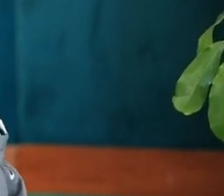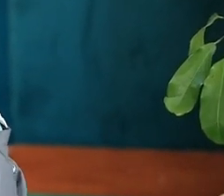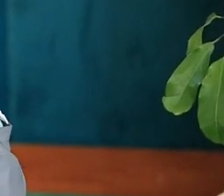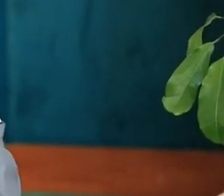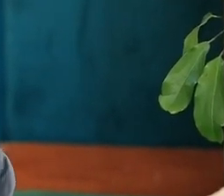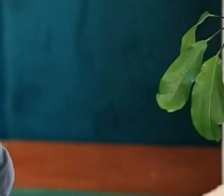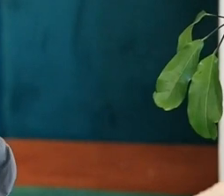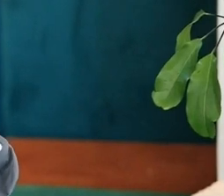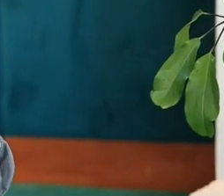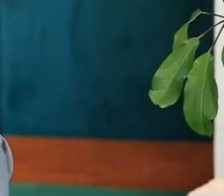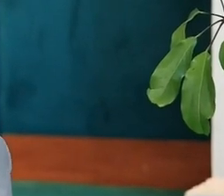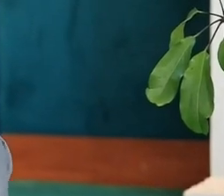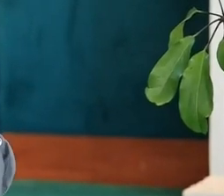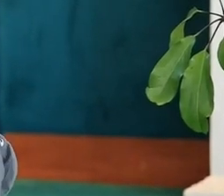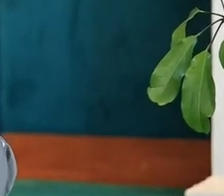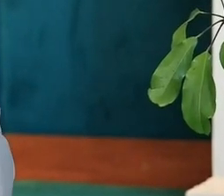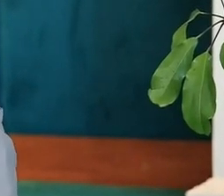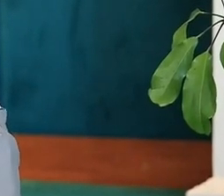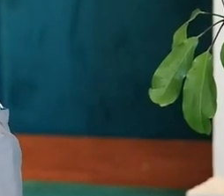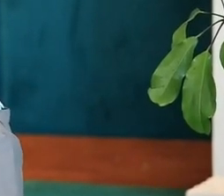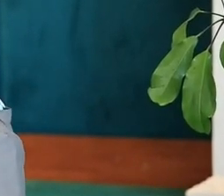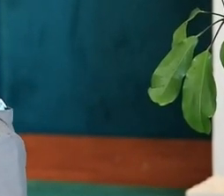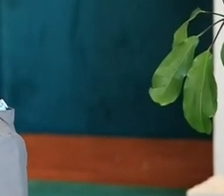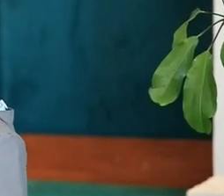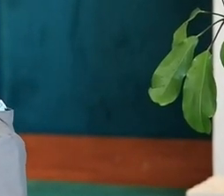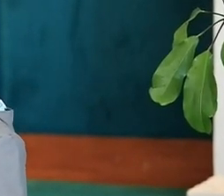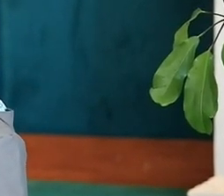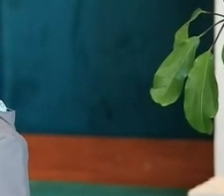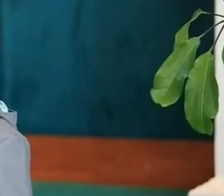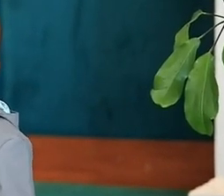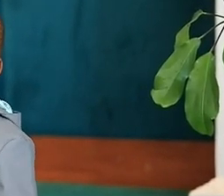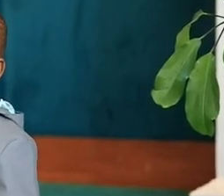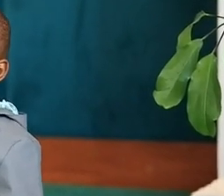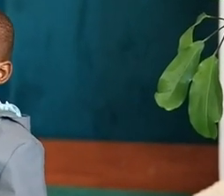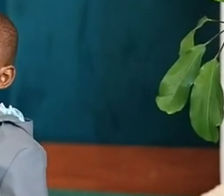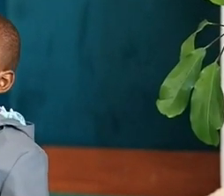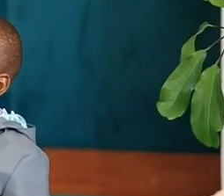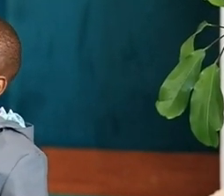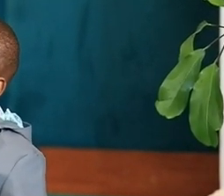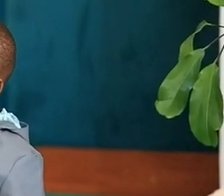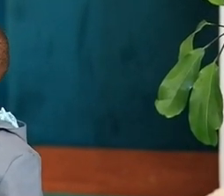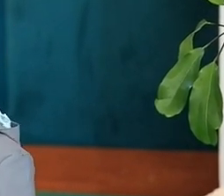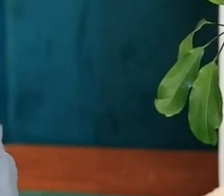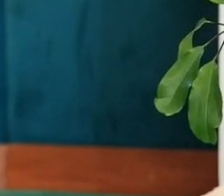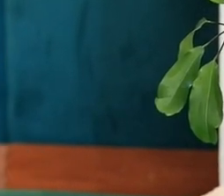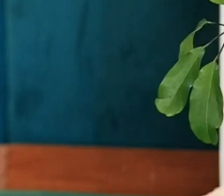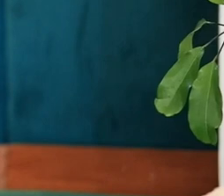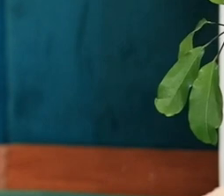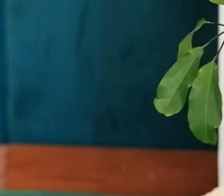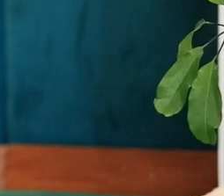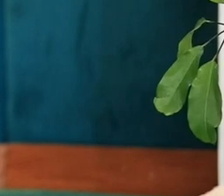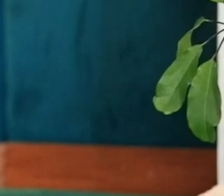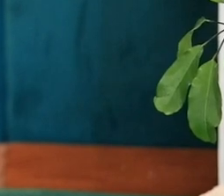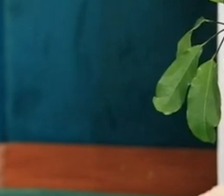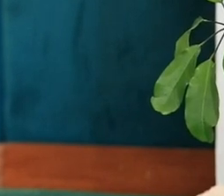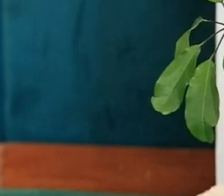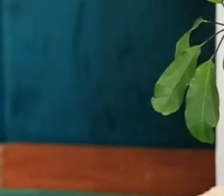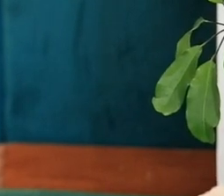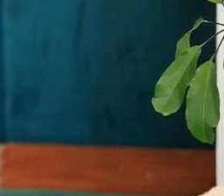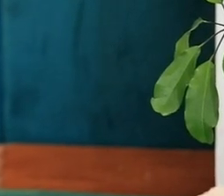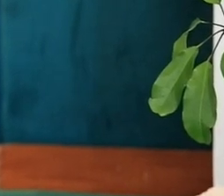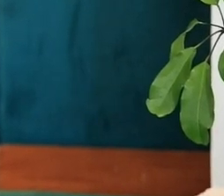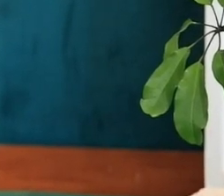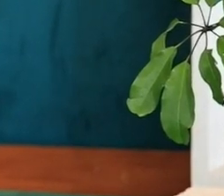Teacher Gilbert is representing the daddies for Cradle Roll B. And throughout the month of